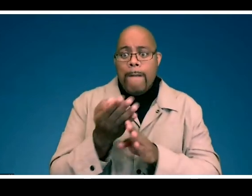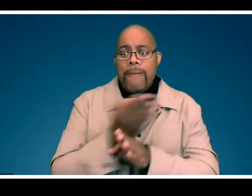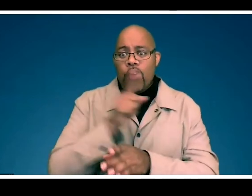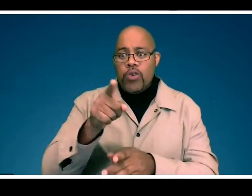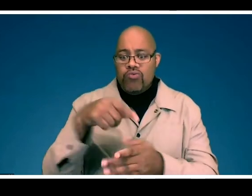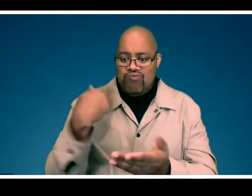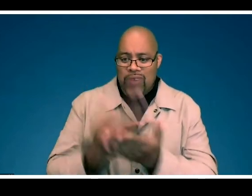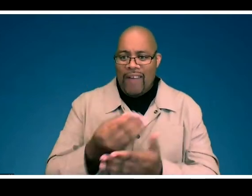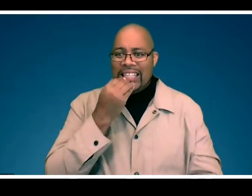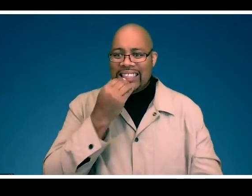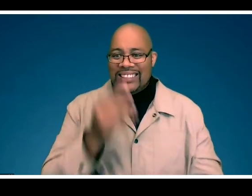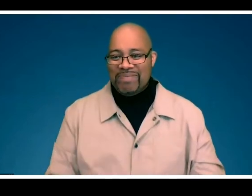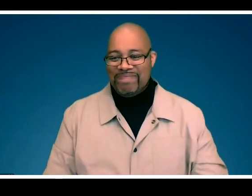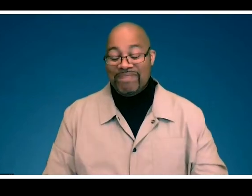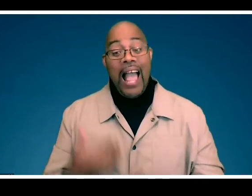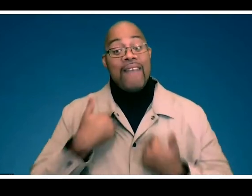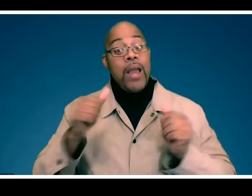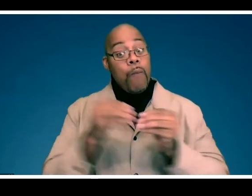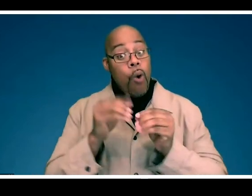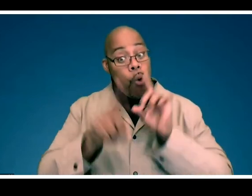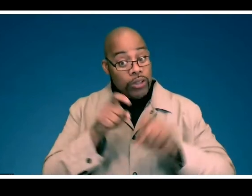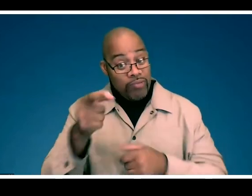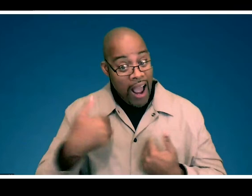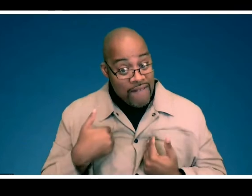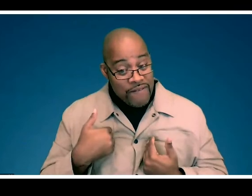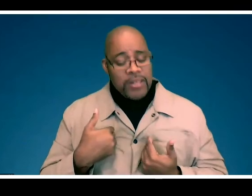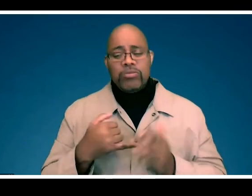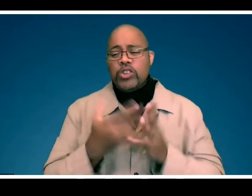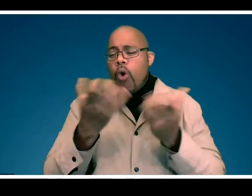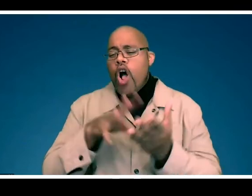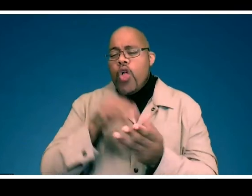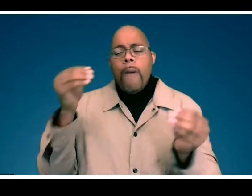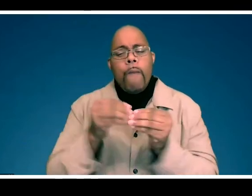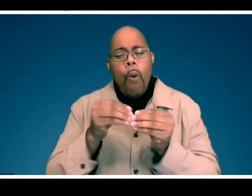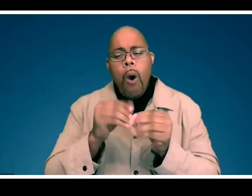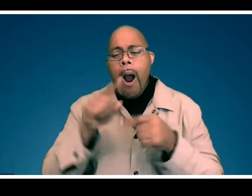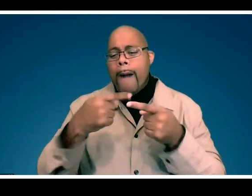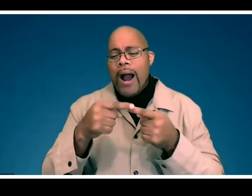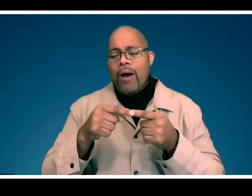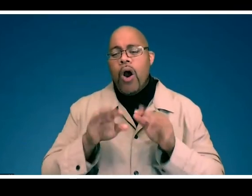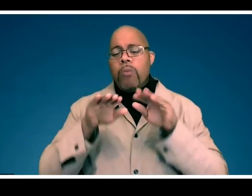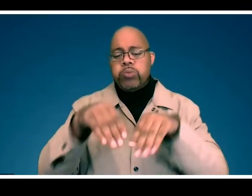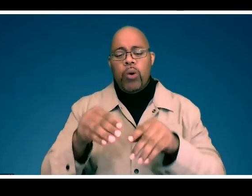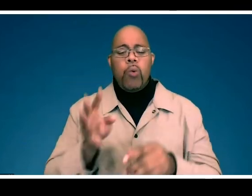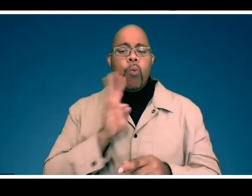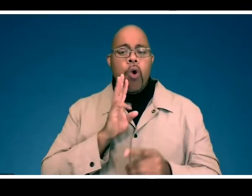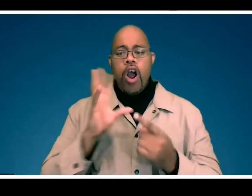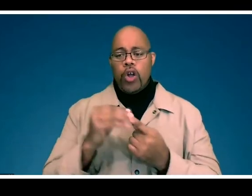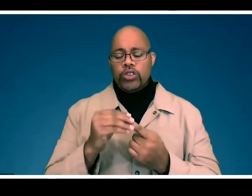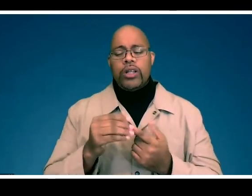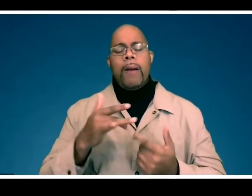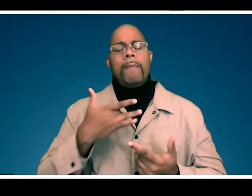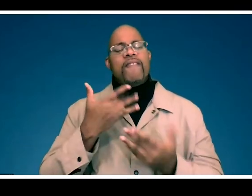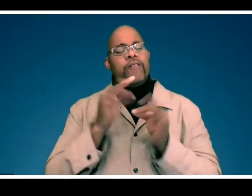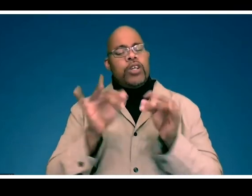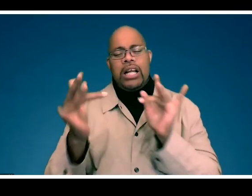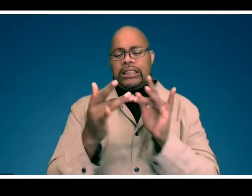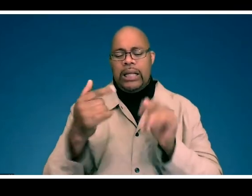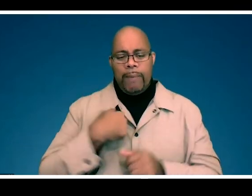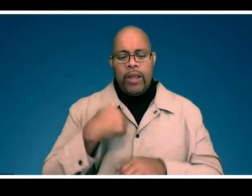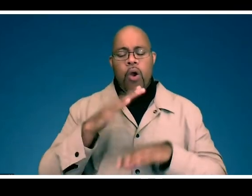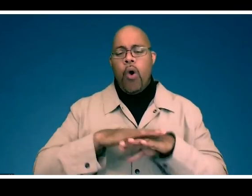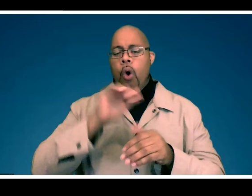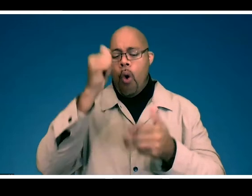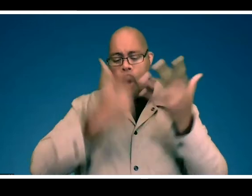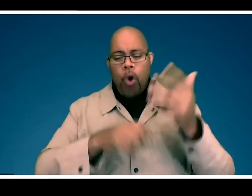you eat it. If you have any questions or just want to learn more about aquaculture, please feel free to reach out to me on